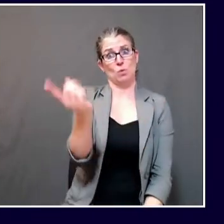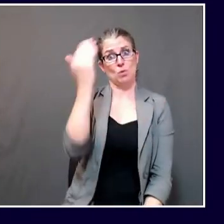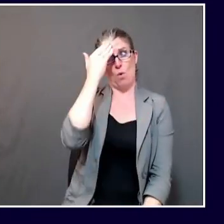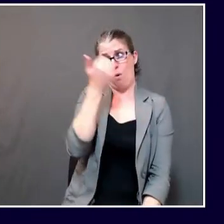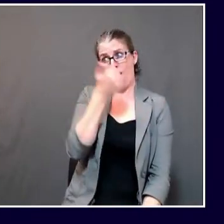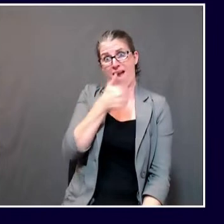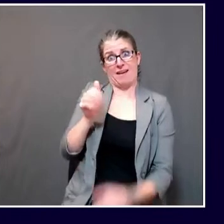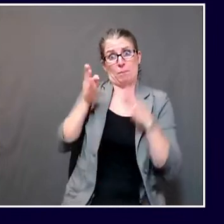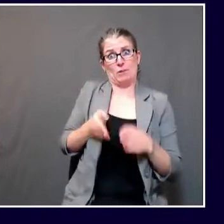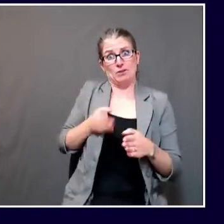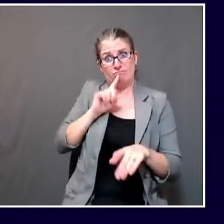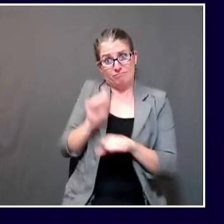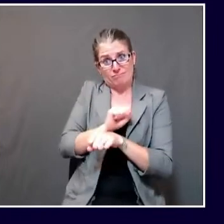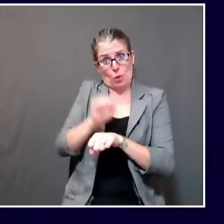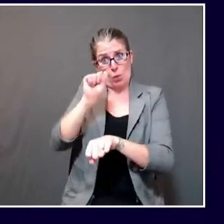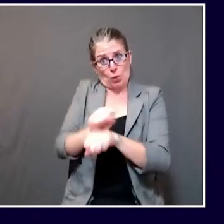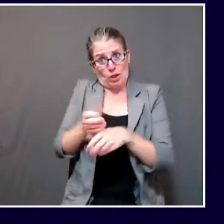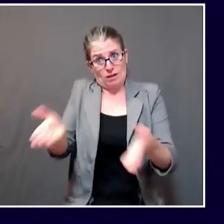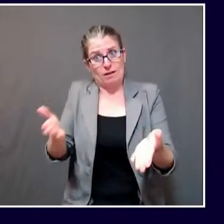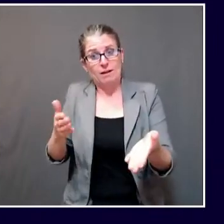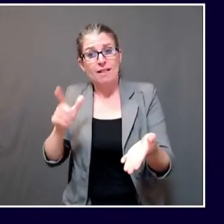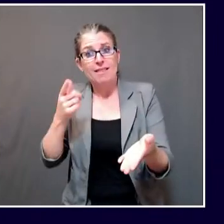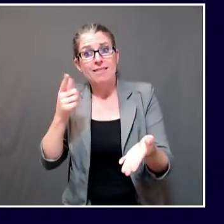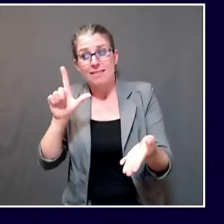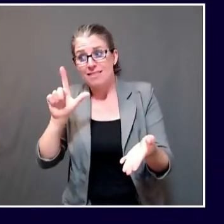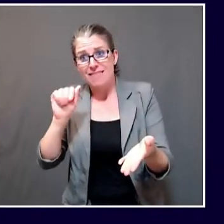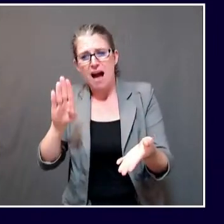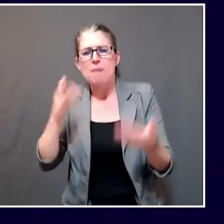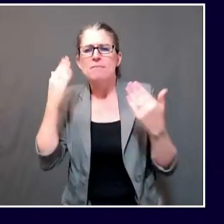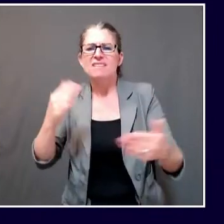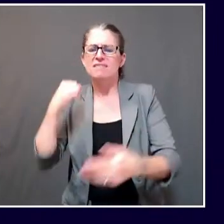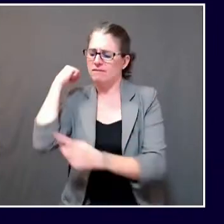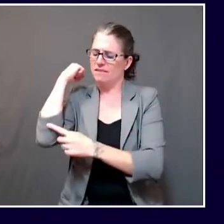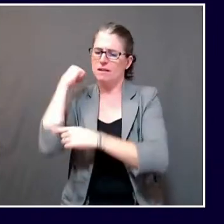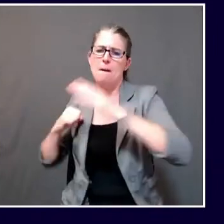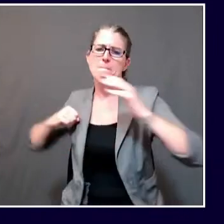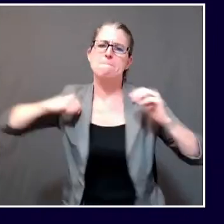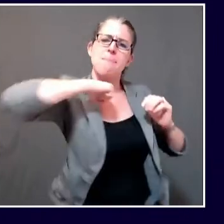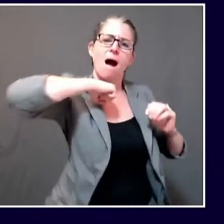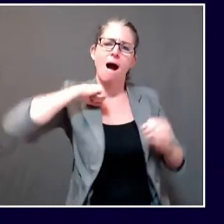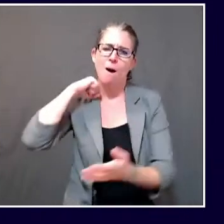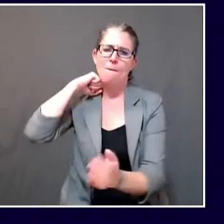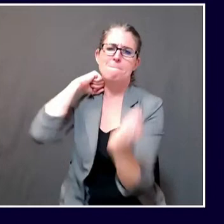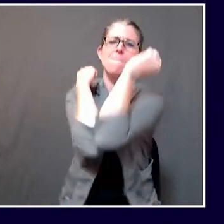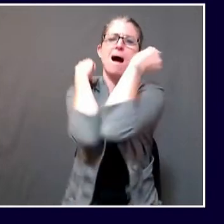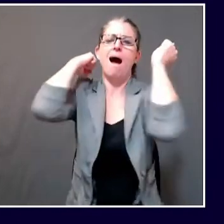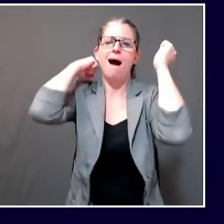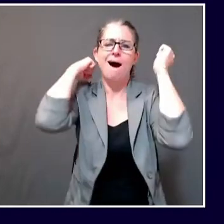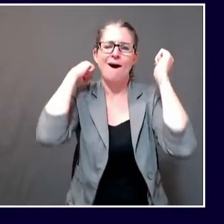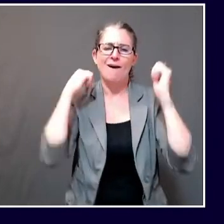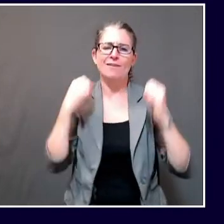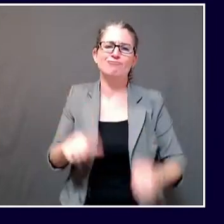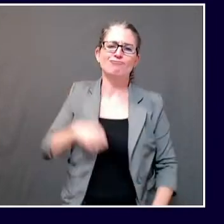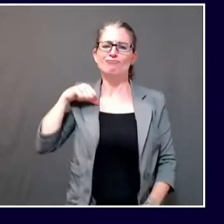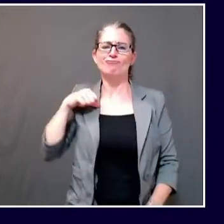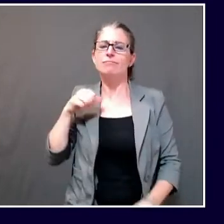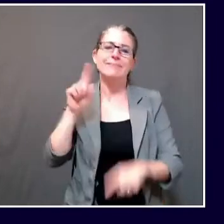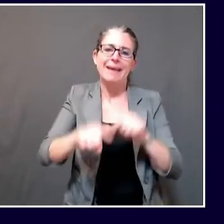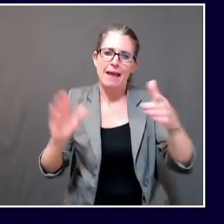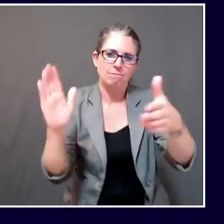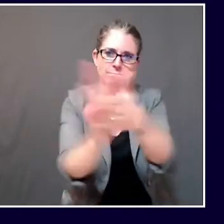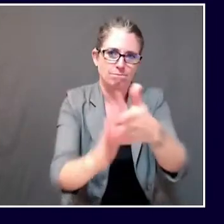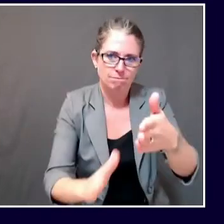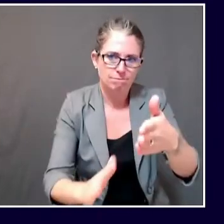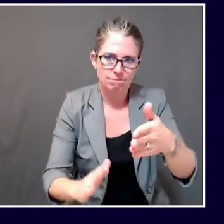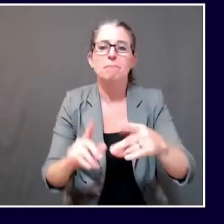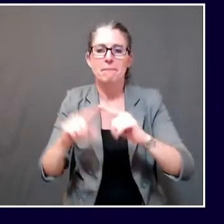please give them a high five from 6 feet away and thank them for all the work that they've done. They are part of the reason that